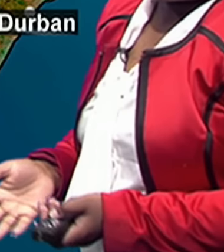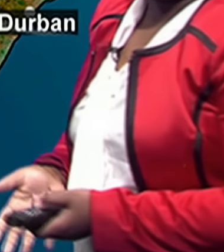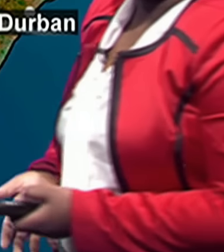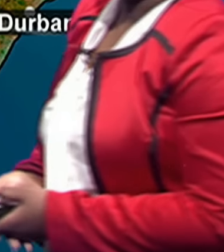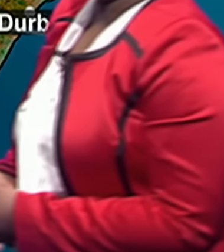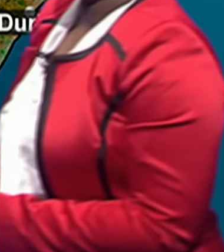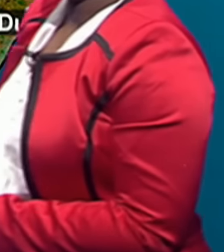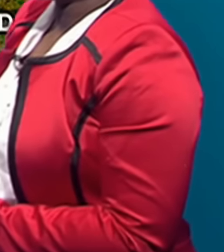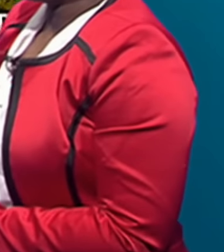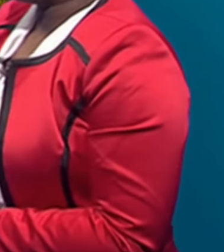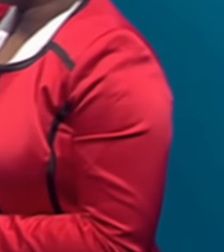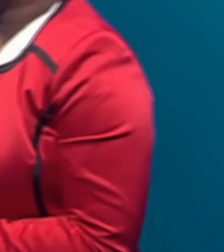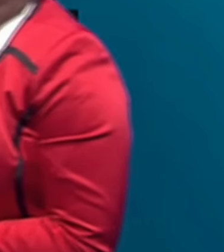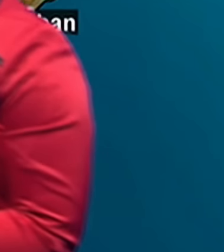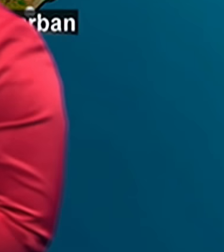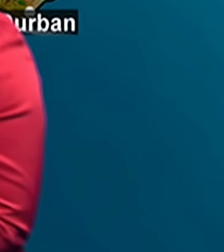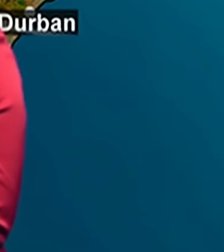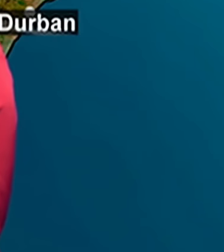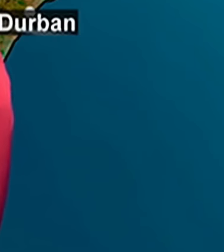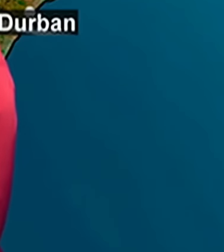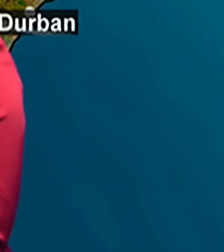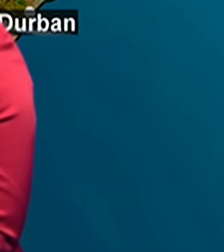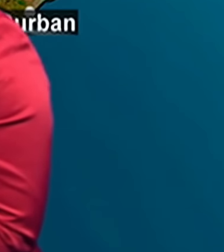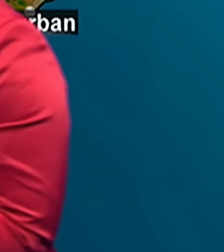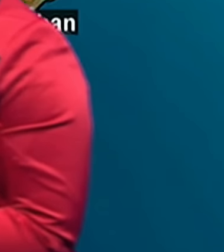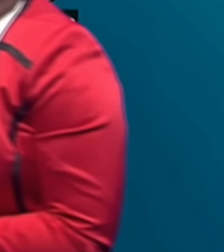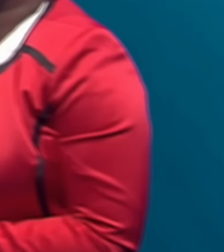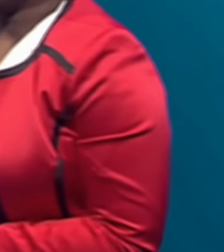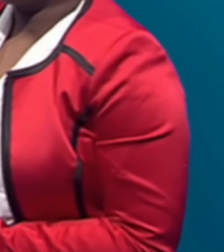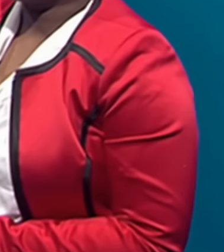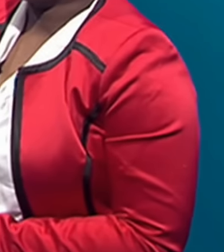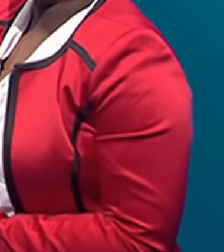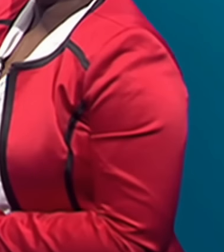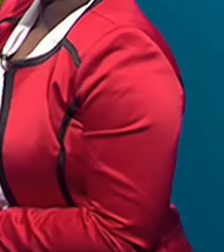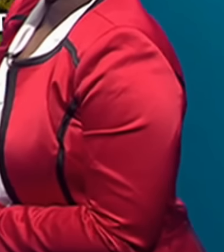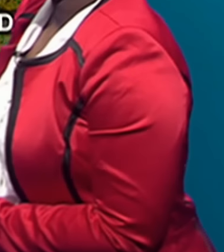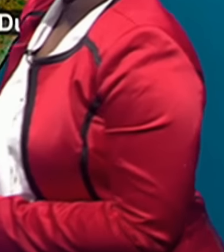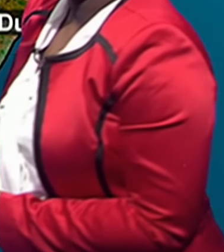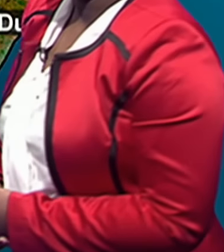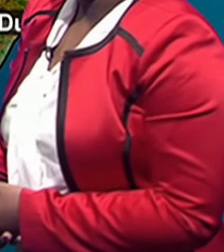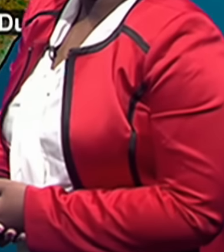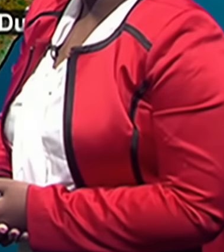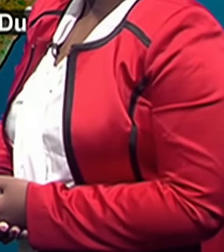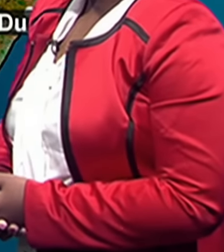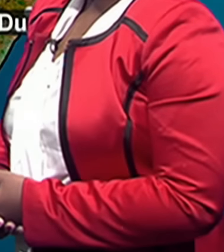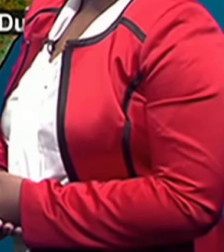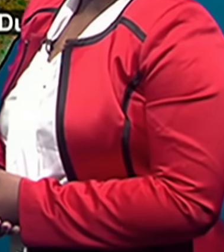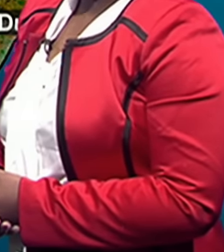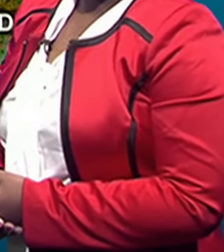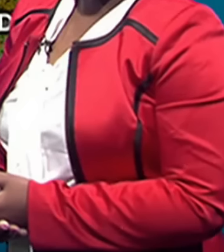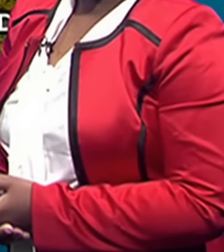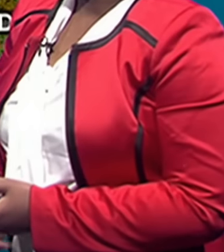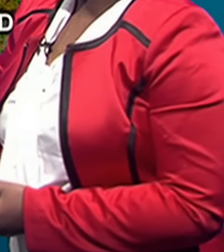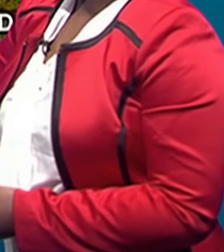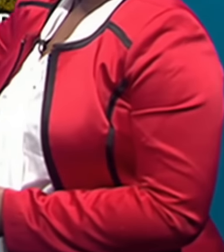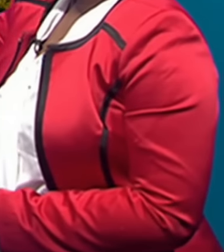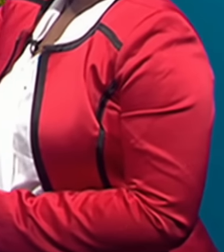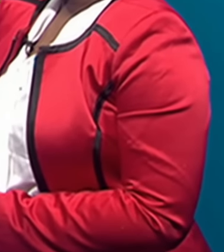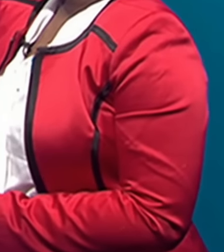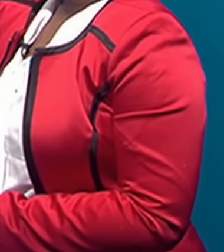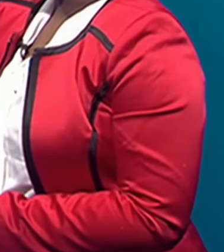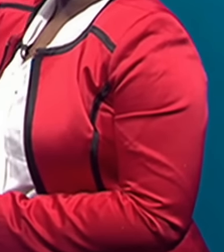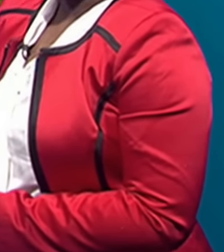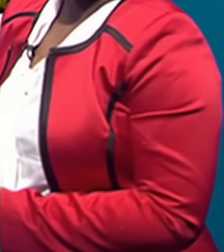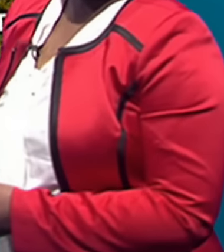le pele maemo a bosa ba tsebose fa go tlana le kgonagalo ya molelo wa naga segolobogolo yang ka kwa profenseng ya ka Northern Cape mme go tlana le dipula tsa matlakadibe